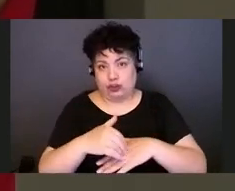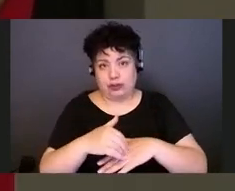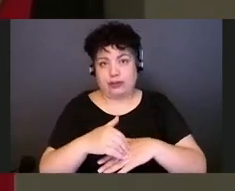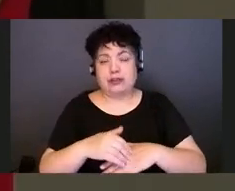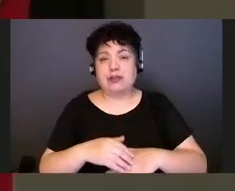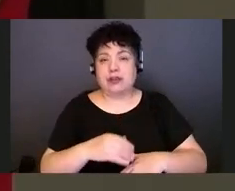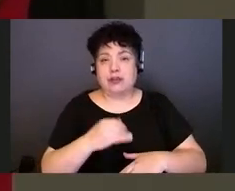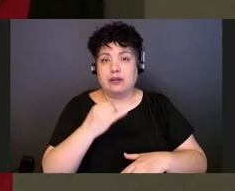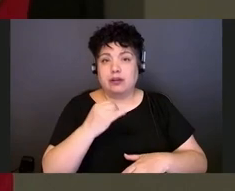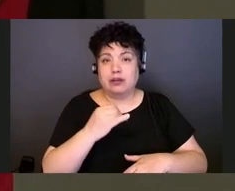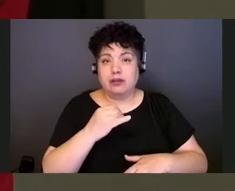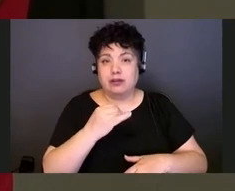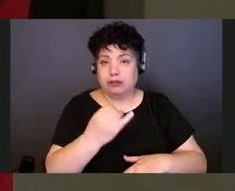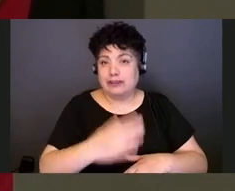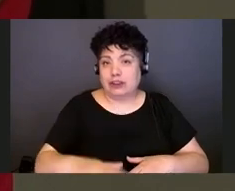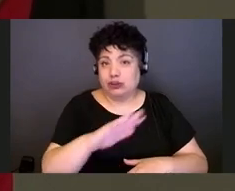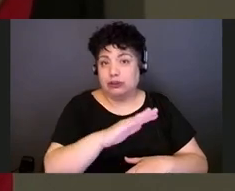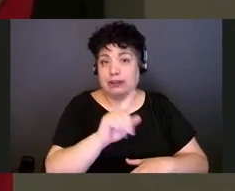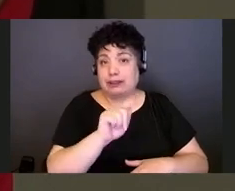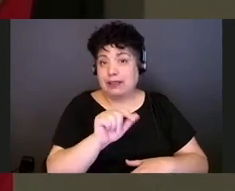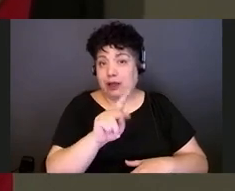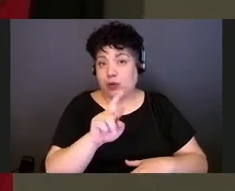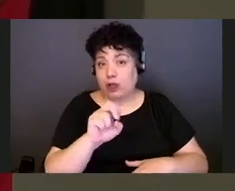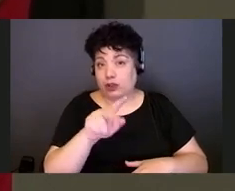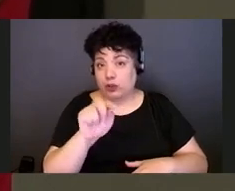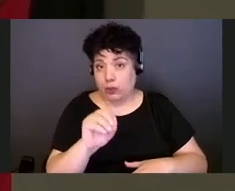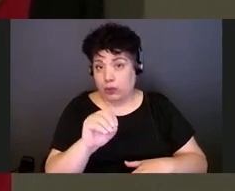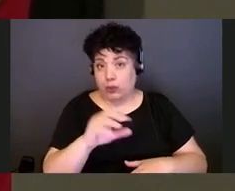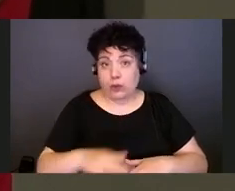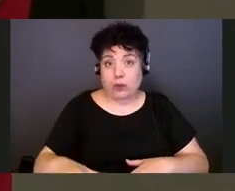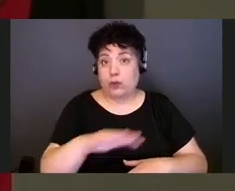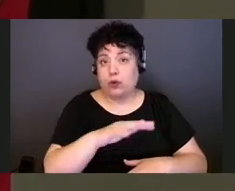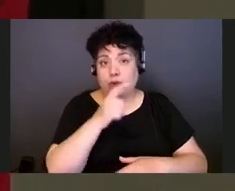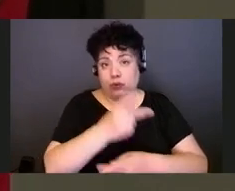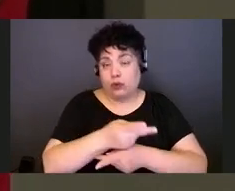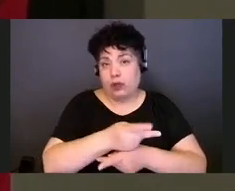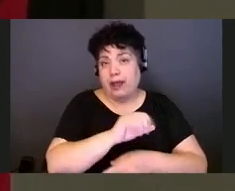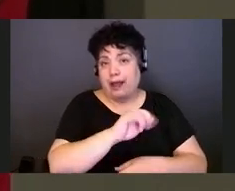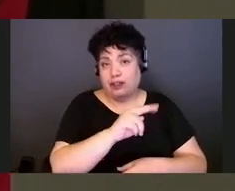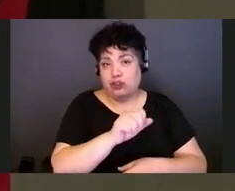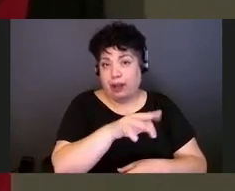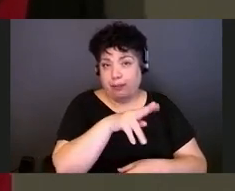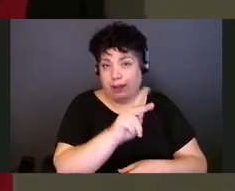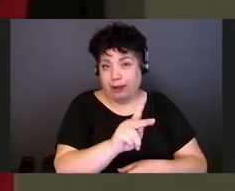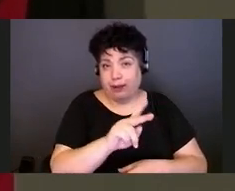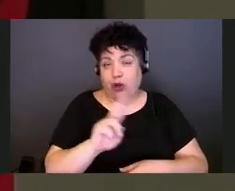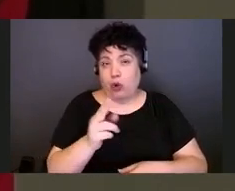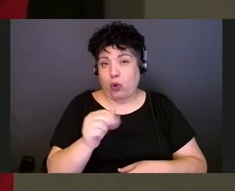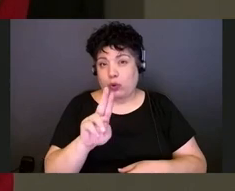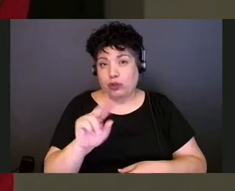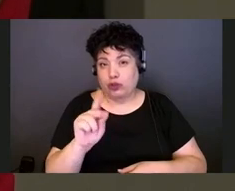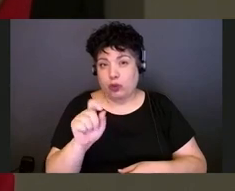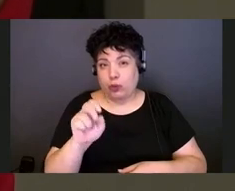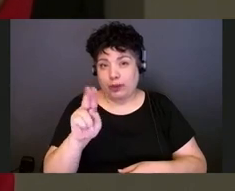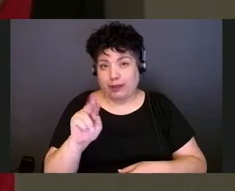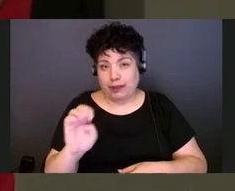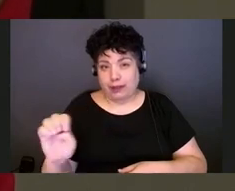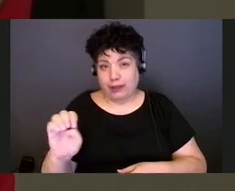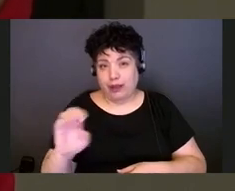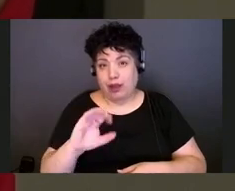The area known as Tikaronto has been caretaken by the Anishinaabeg Nation, the Haudenosaunee Confederacy,